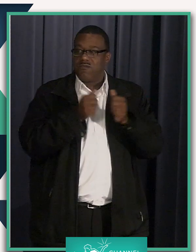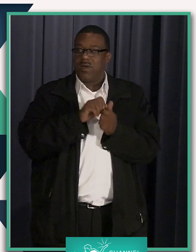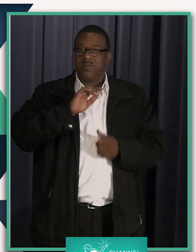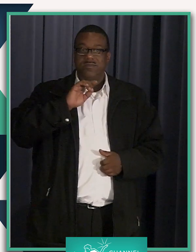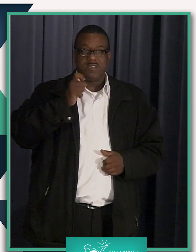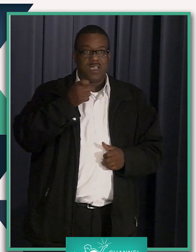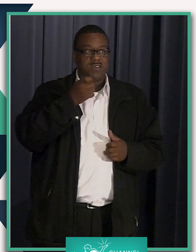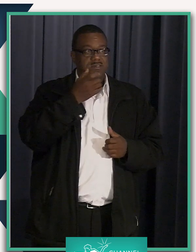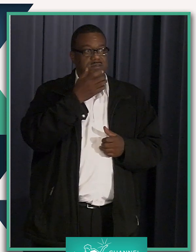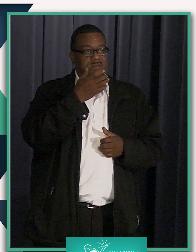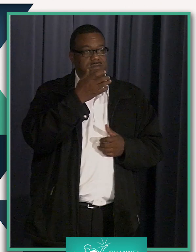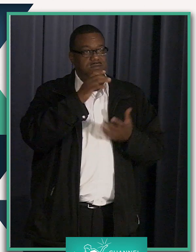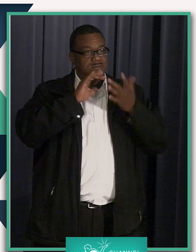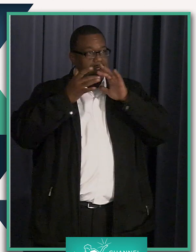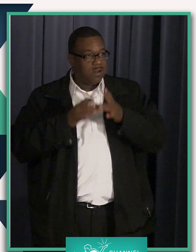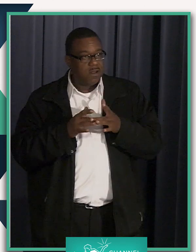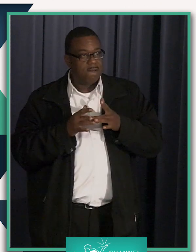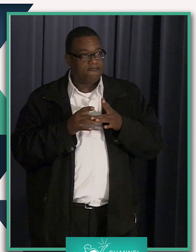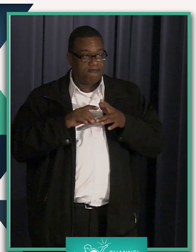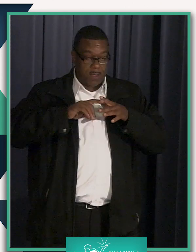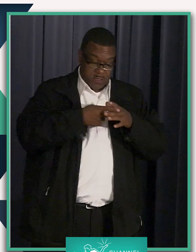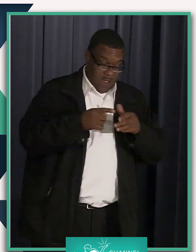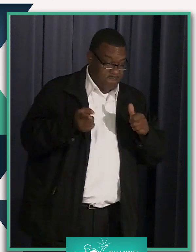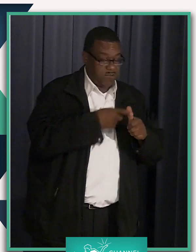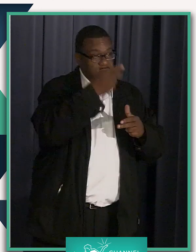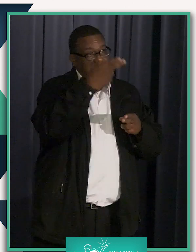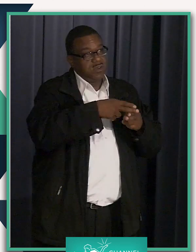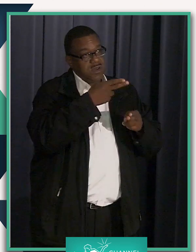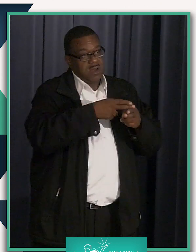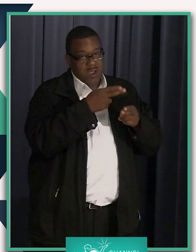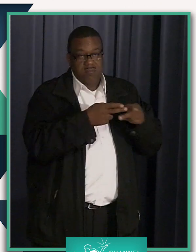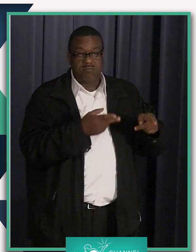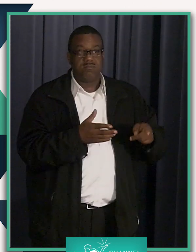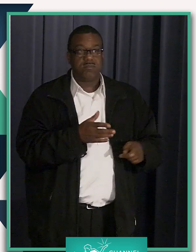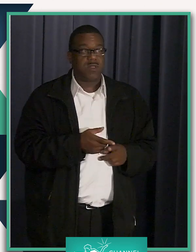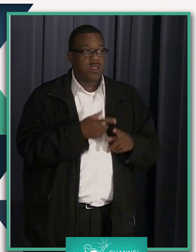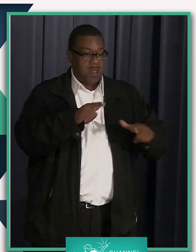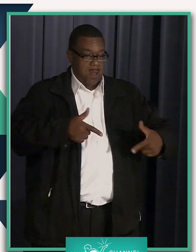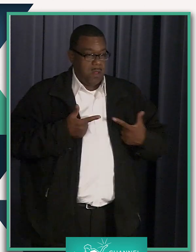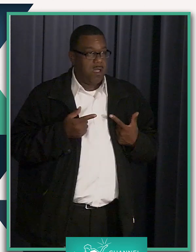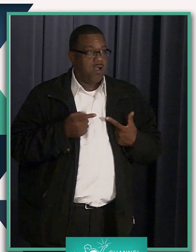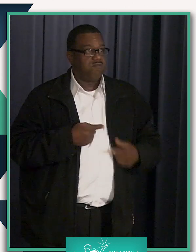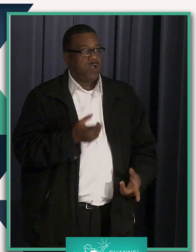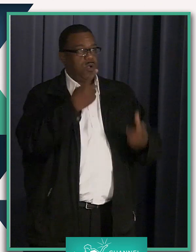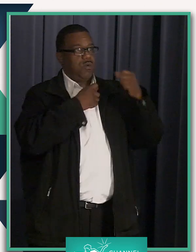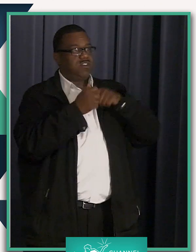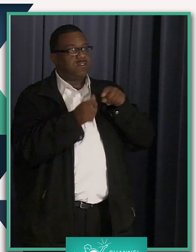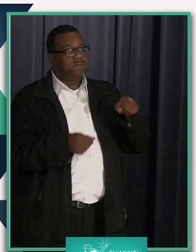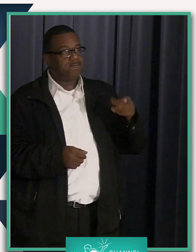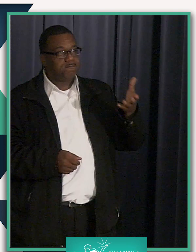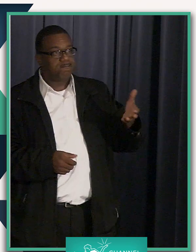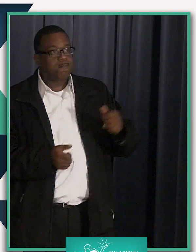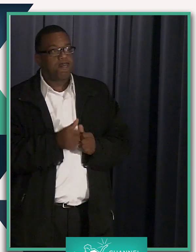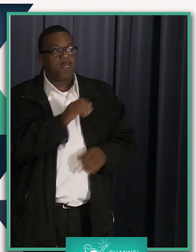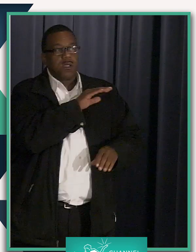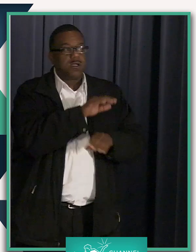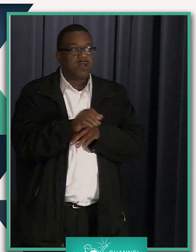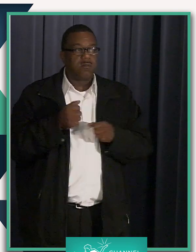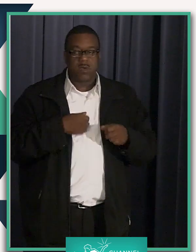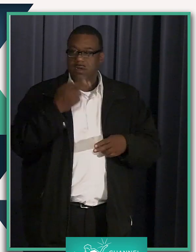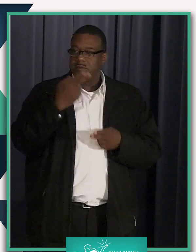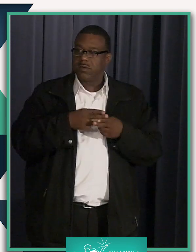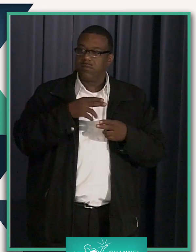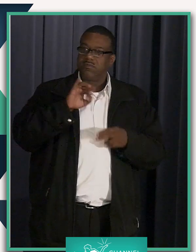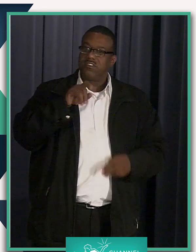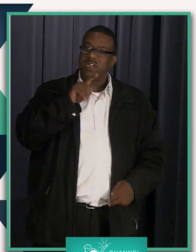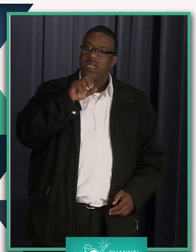online there. But if you'll start, tell me your name and where you live, and what's your question? Good evening. My name is Jacqueline